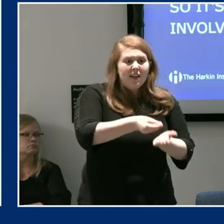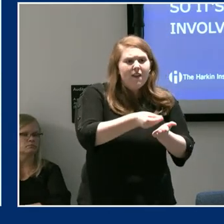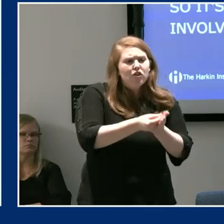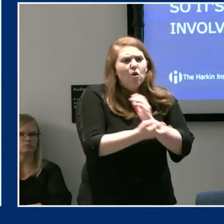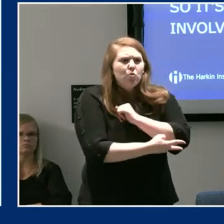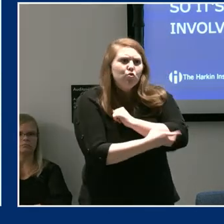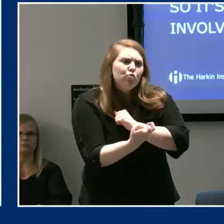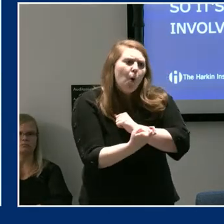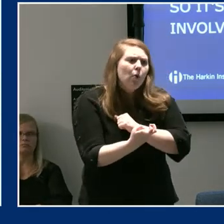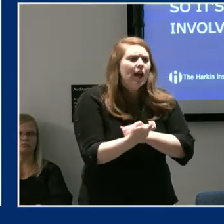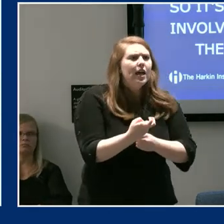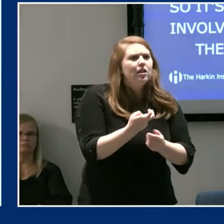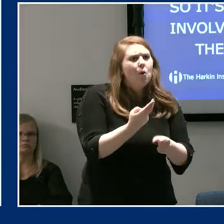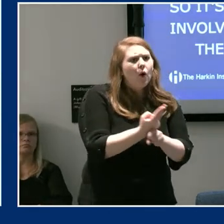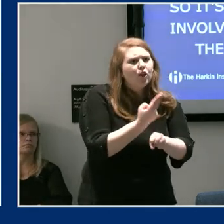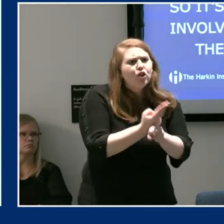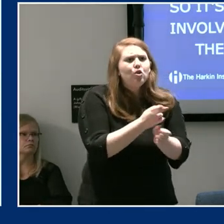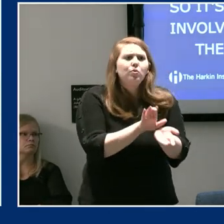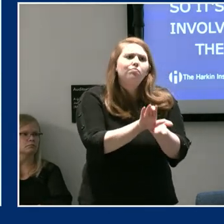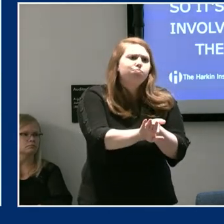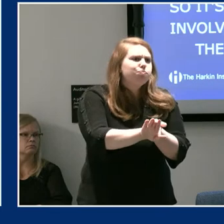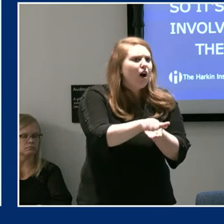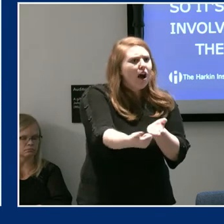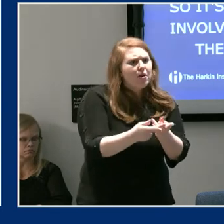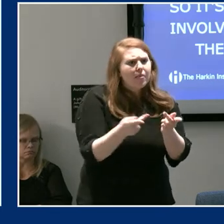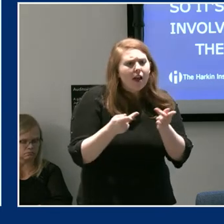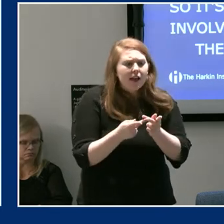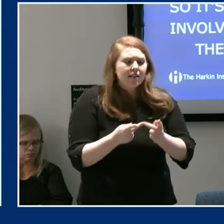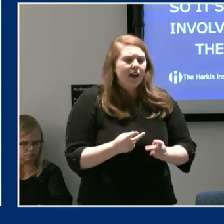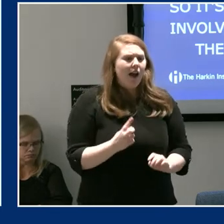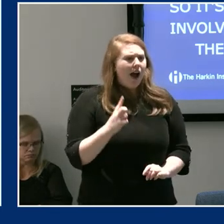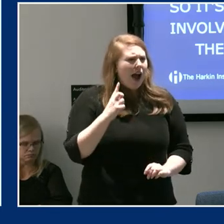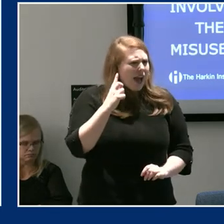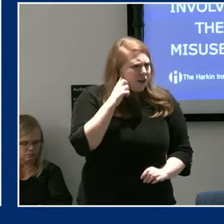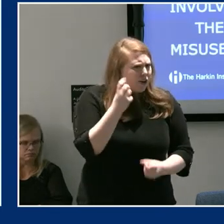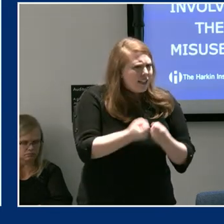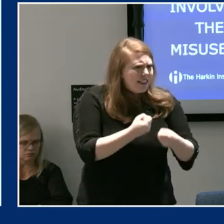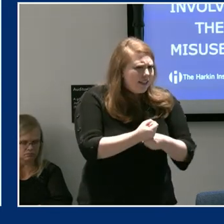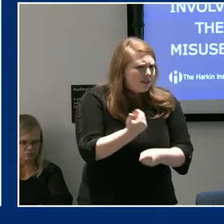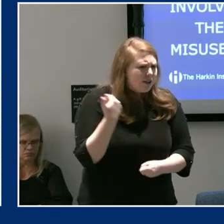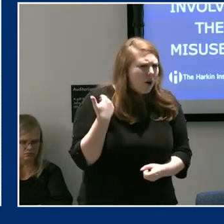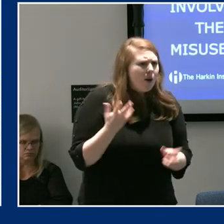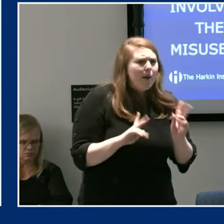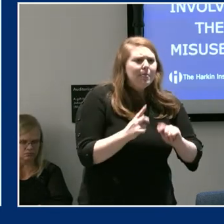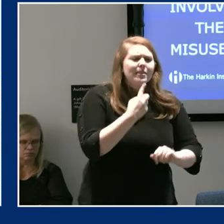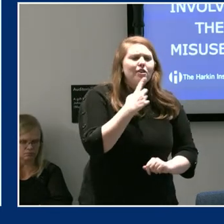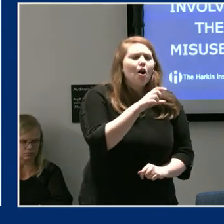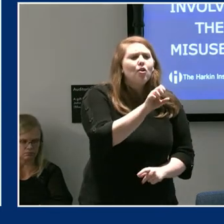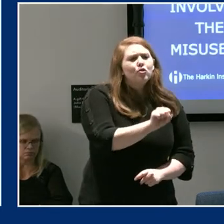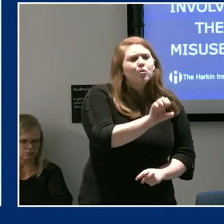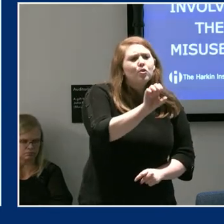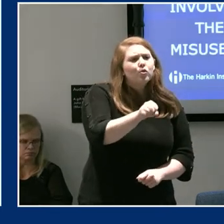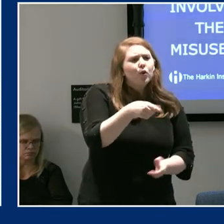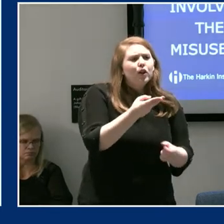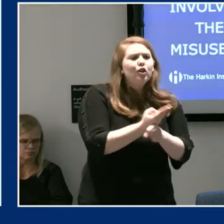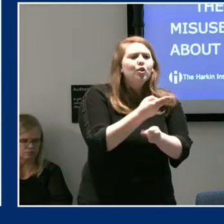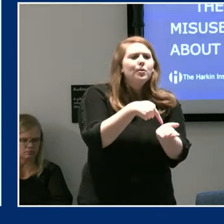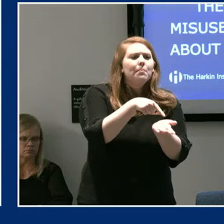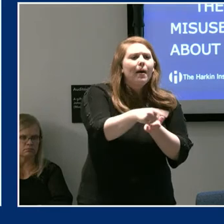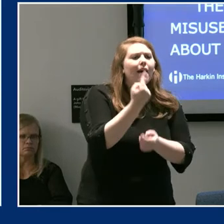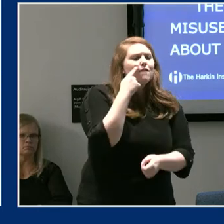were misused. I remember years ago there was talk about Social Security was used to pay for the Vietnam